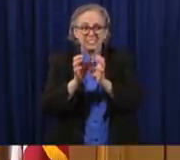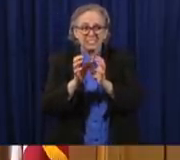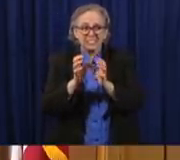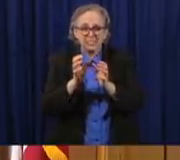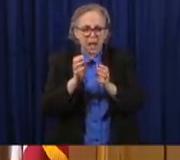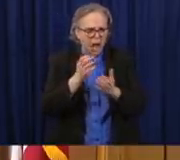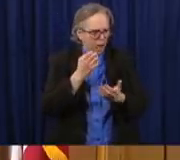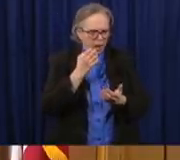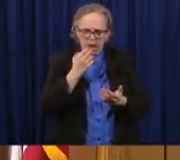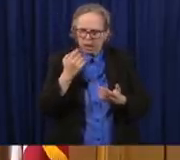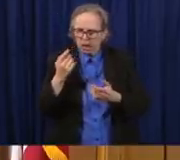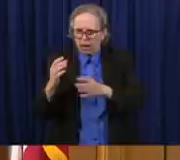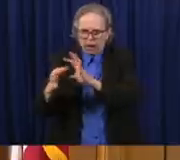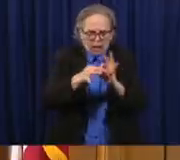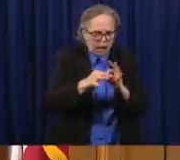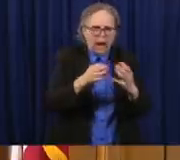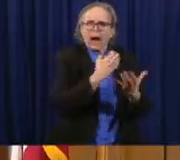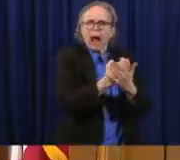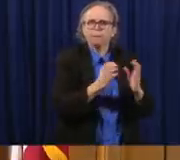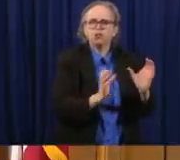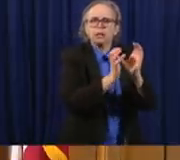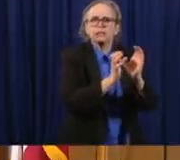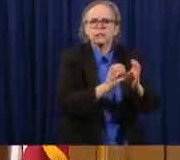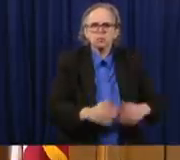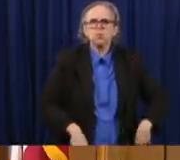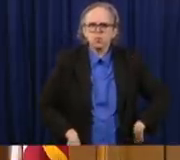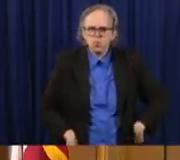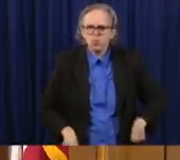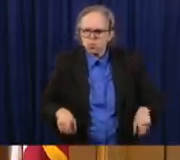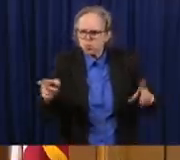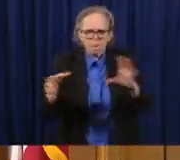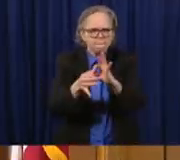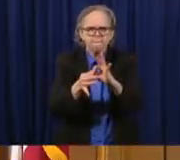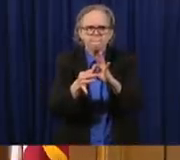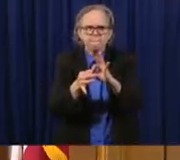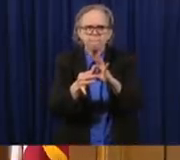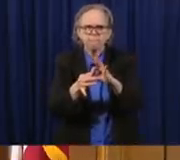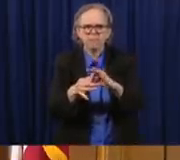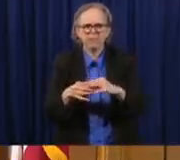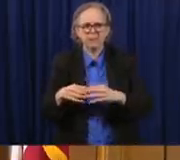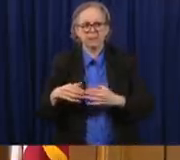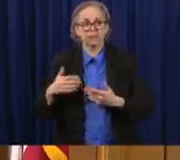A while ago, we created the Governor's Board of Economic Advisors.